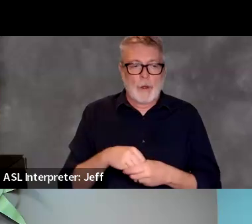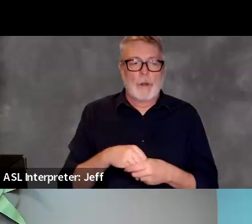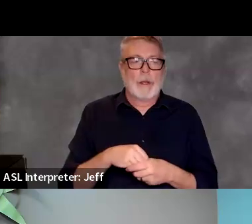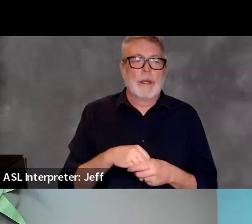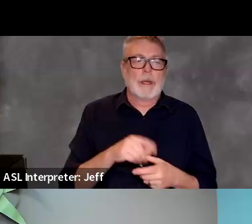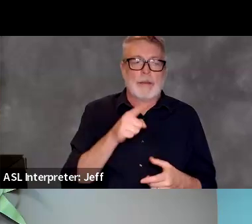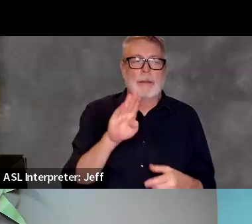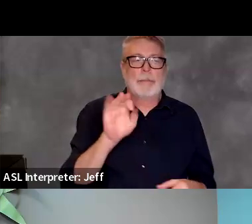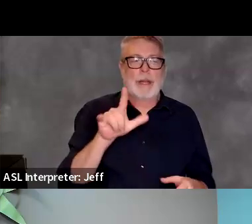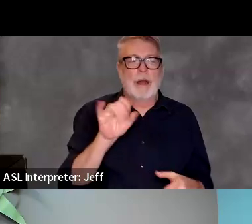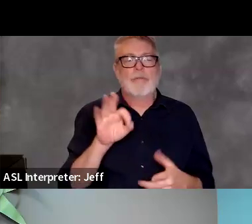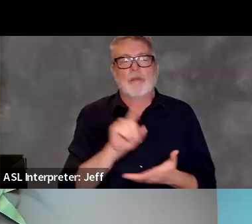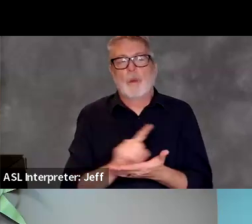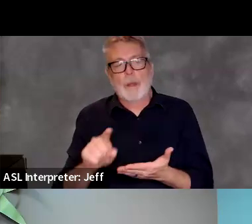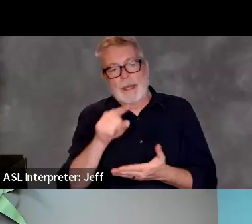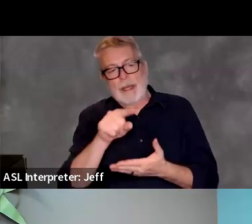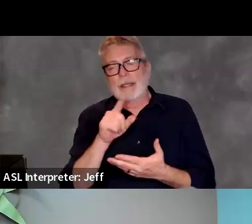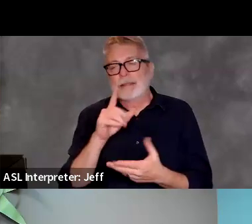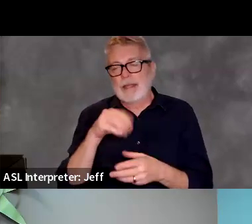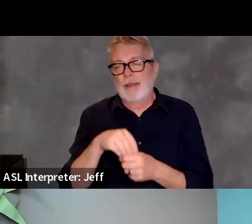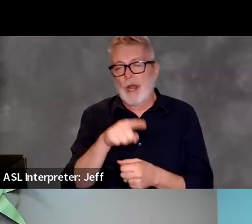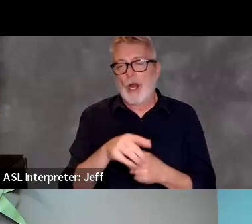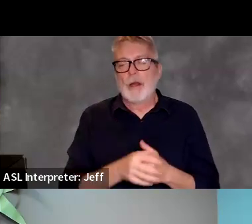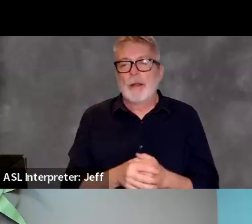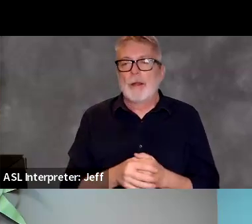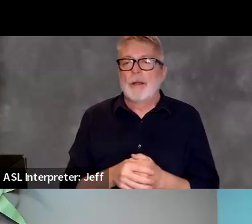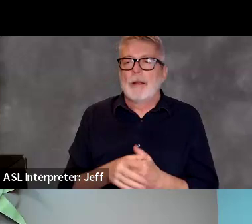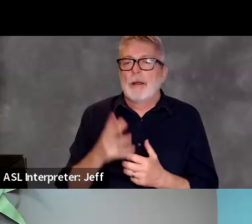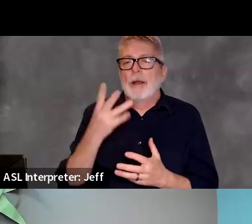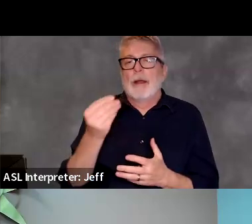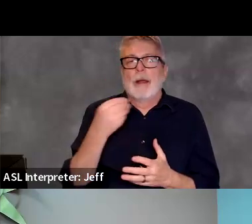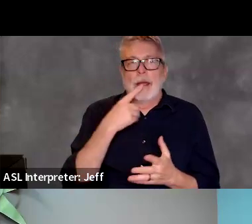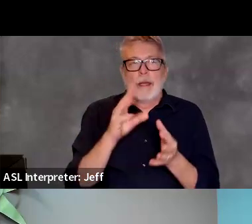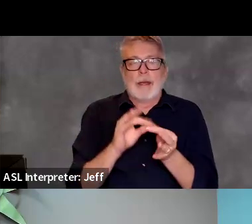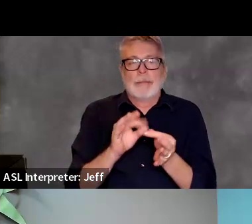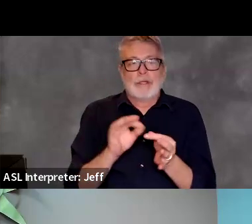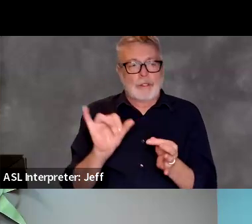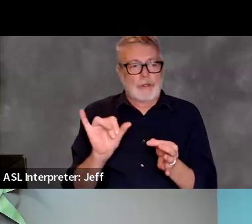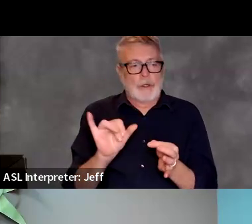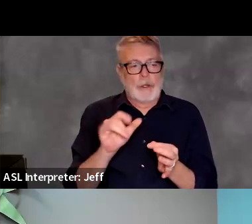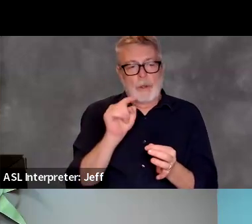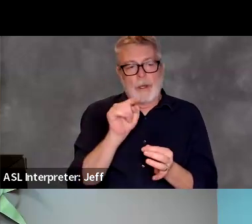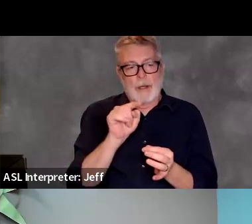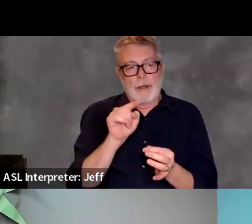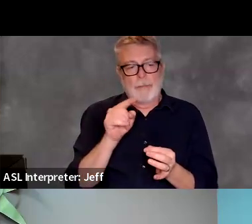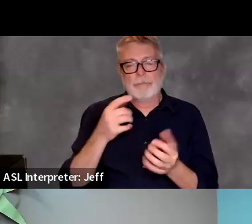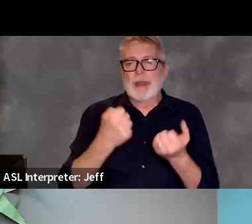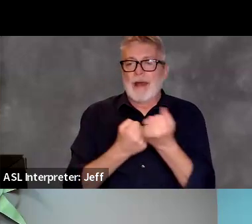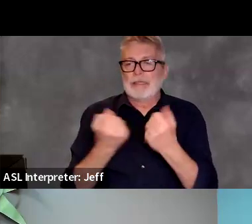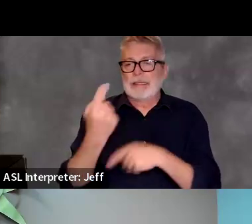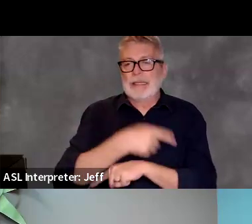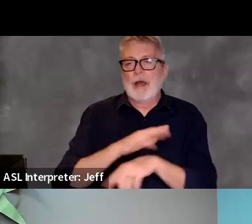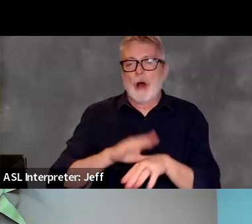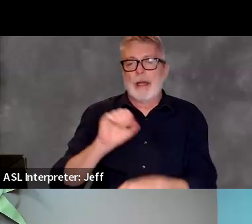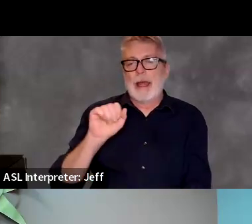that's posted or will be soon on our website. Just wanted to make mention too of an advocacy day coming up on